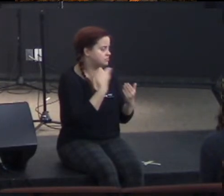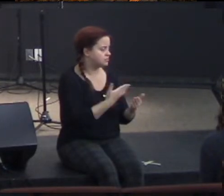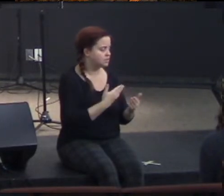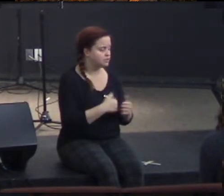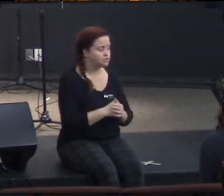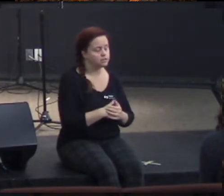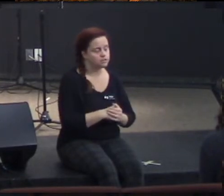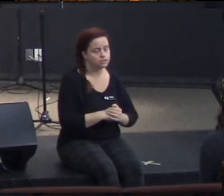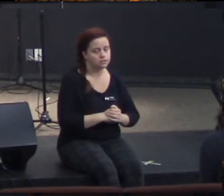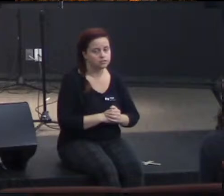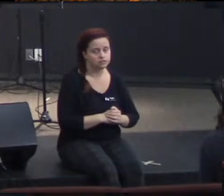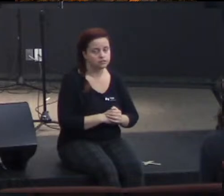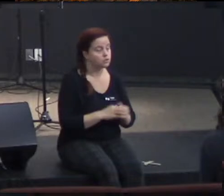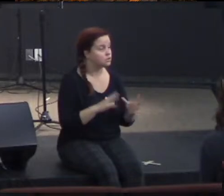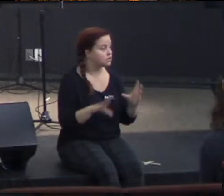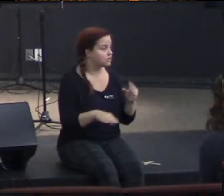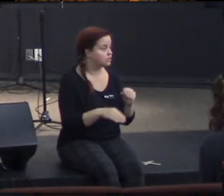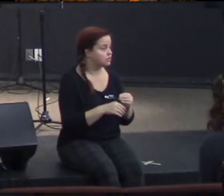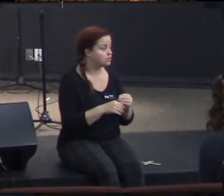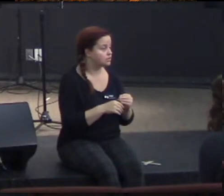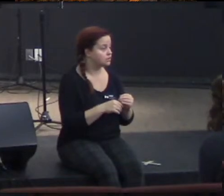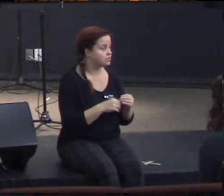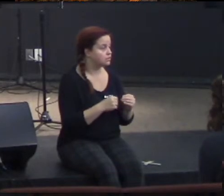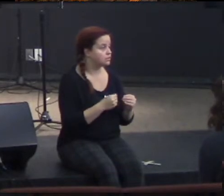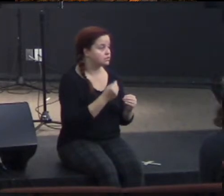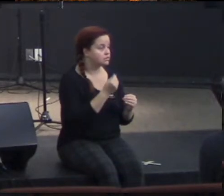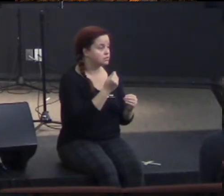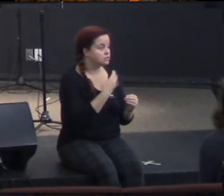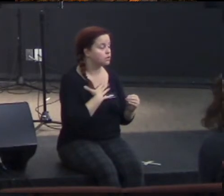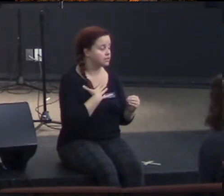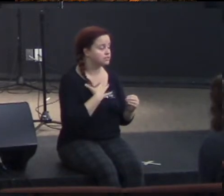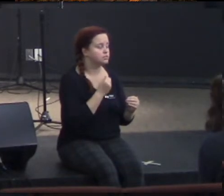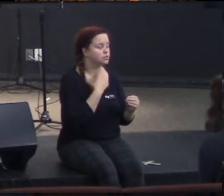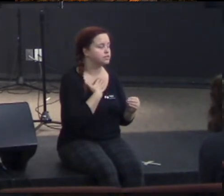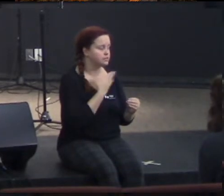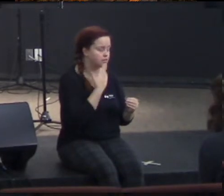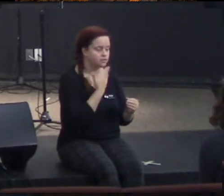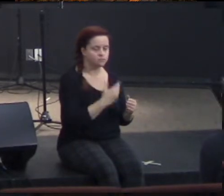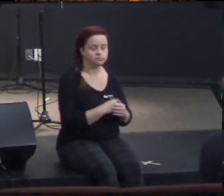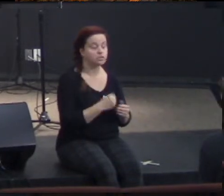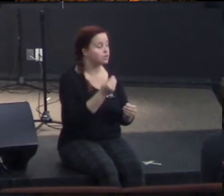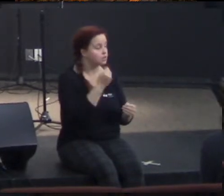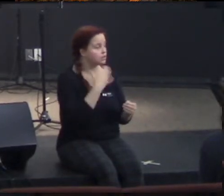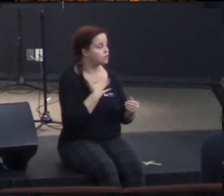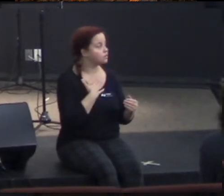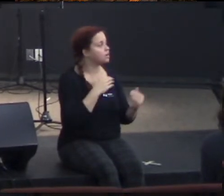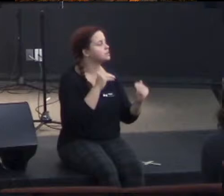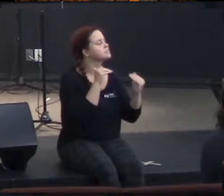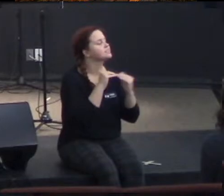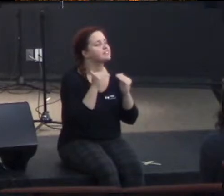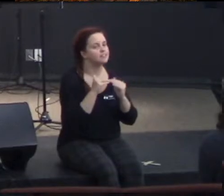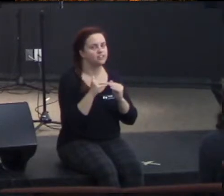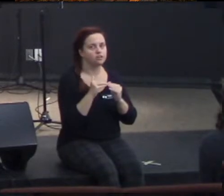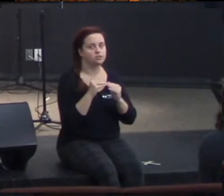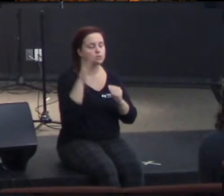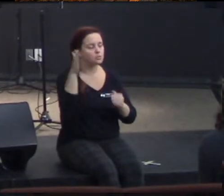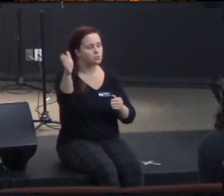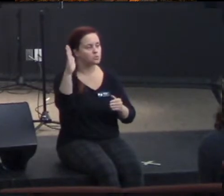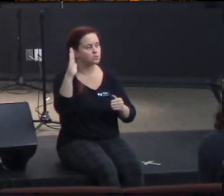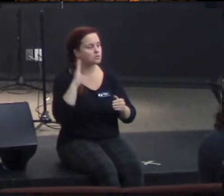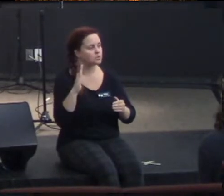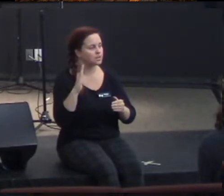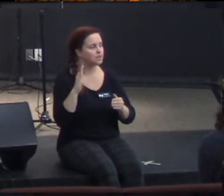that this incredible visual. Grace equals God's affirming